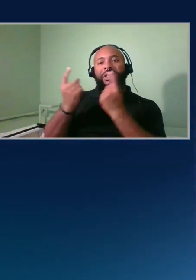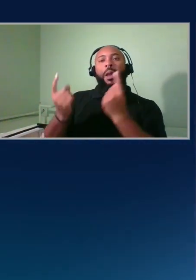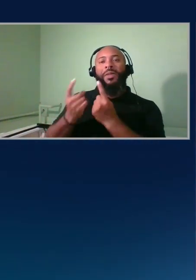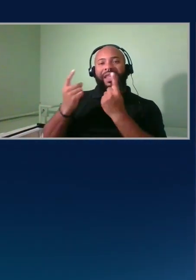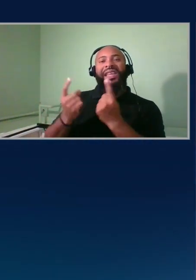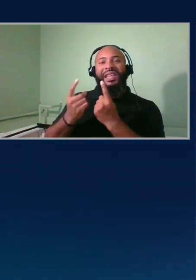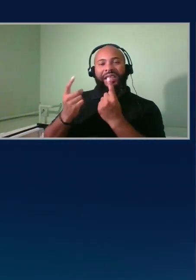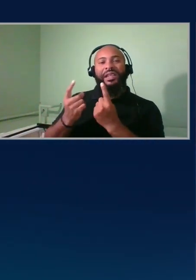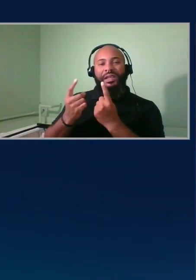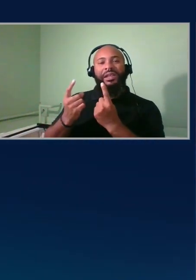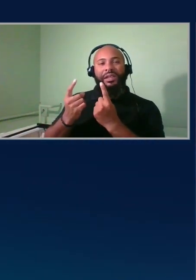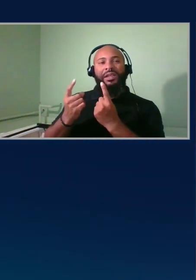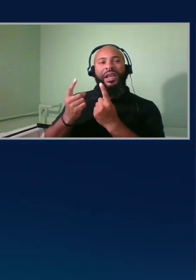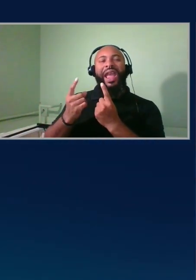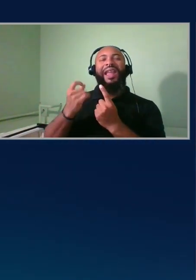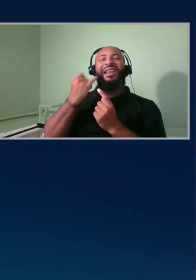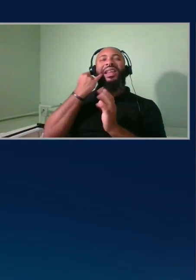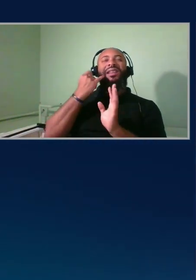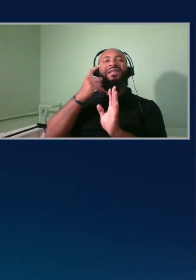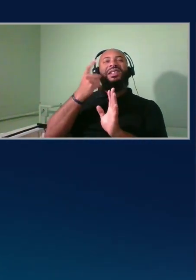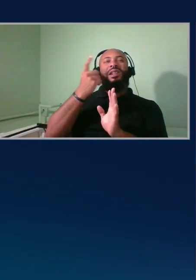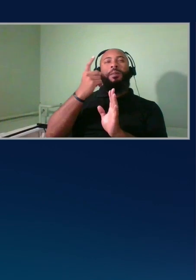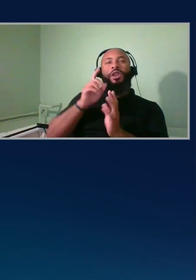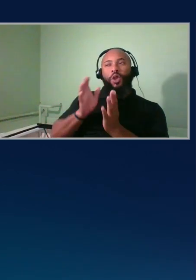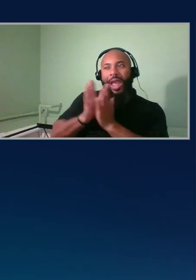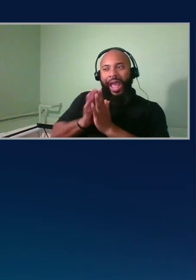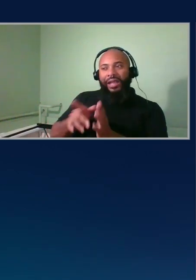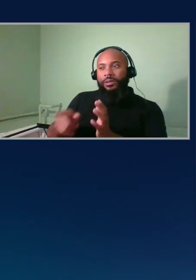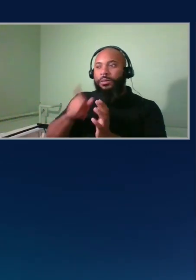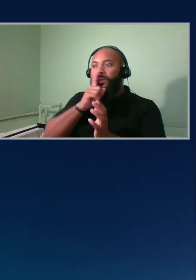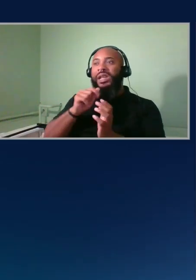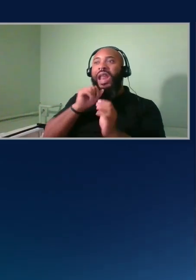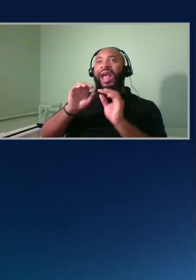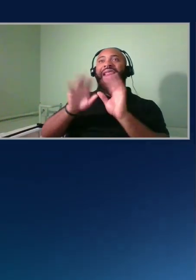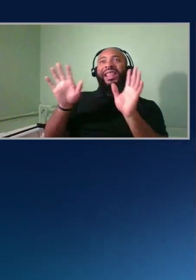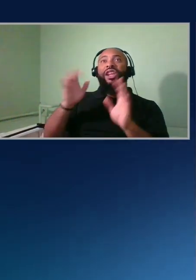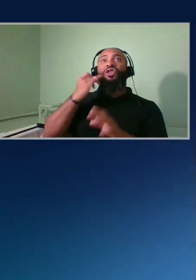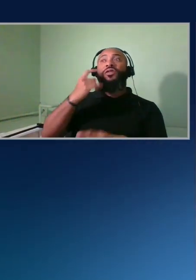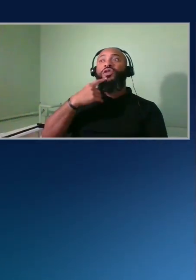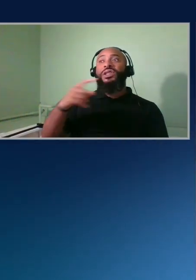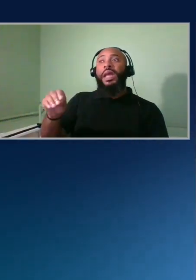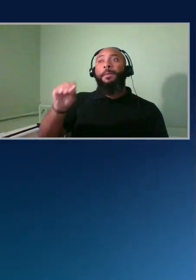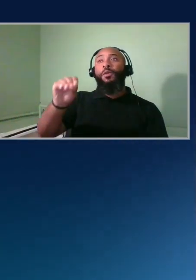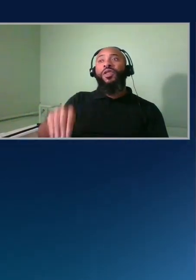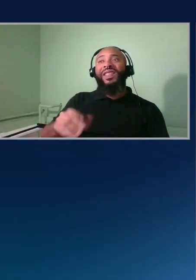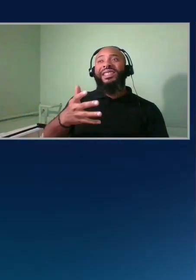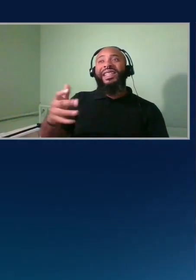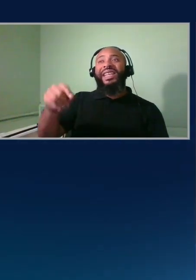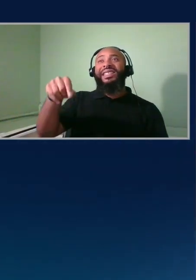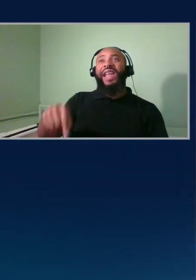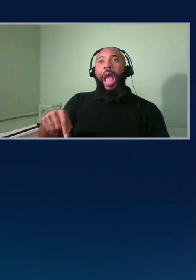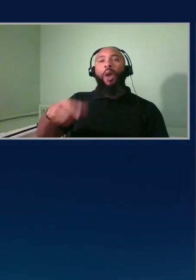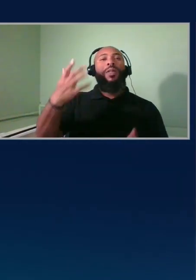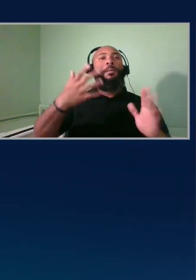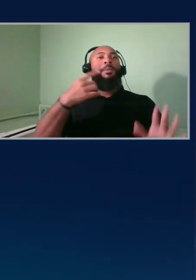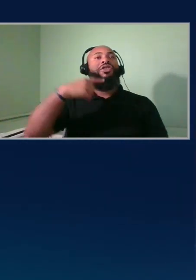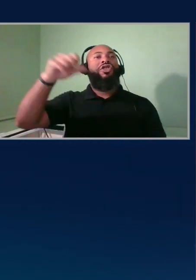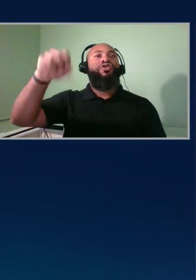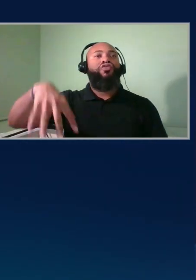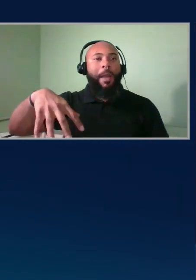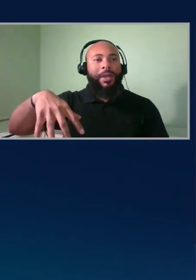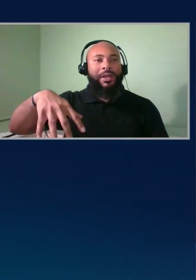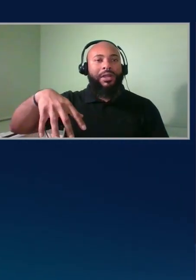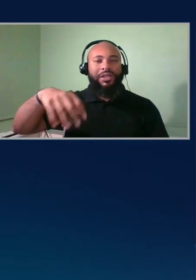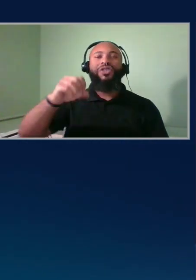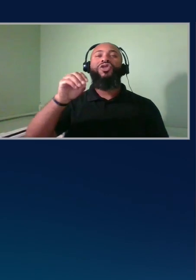today, if you're not clear enough, it's like, put this thing down. They might just drop it. Right? So that's the same thing with like